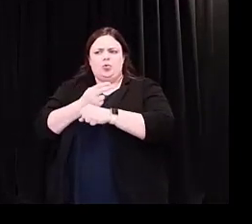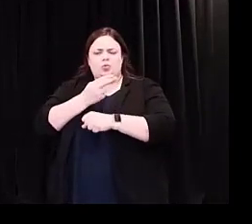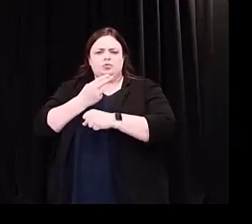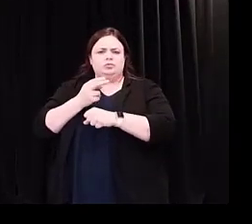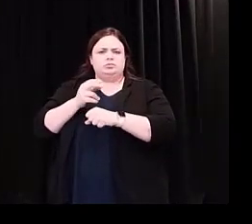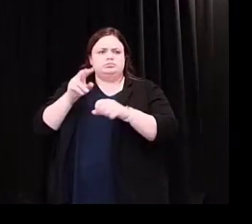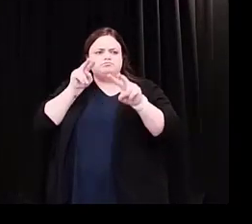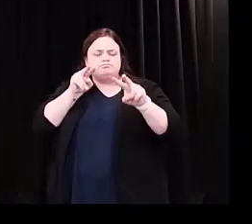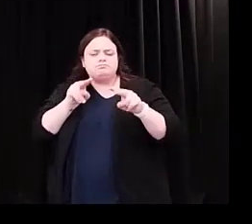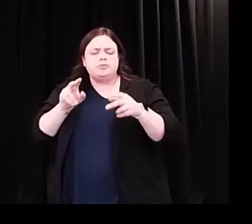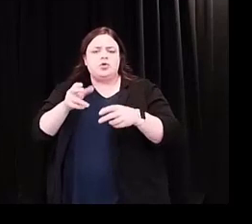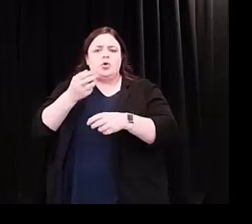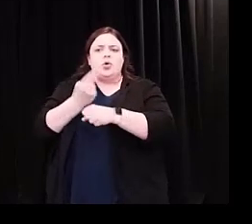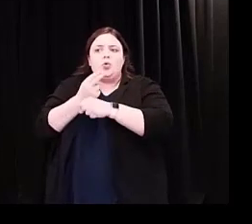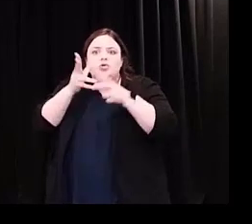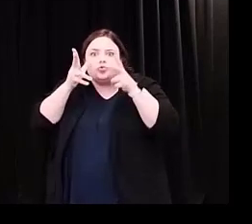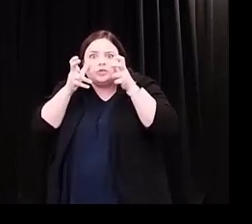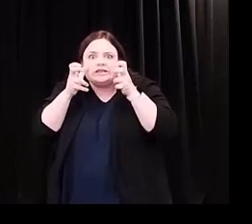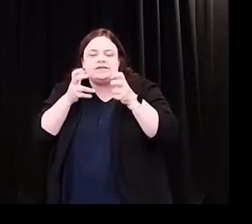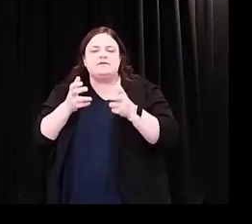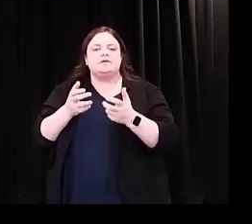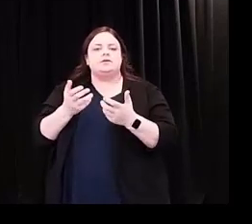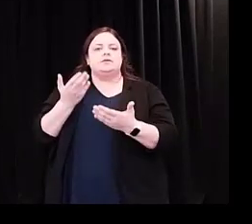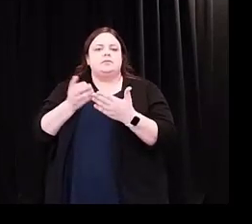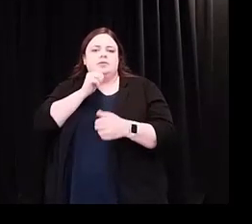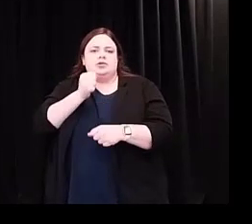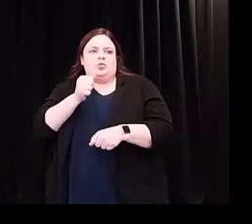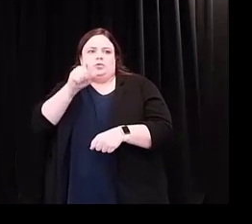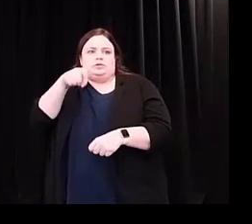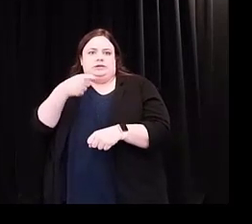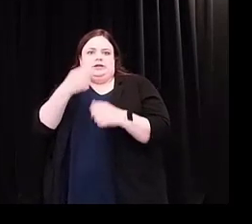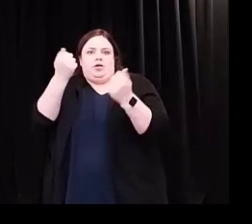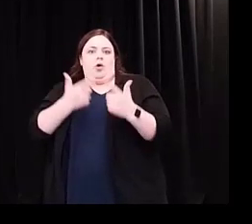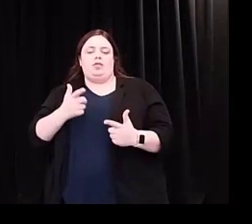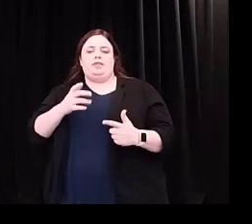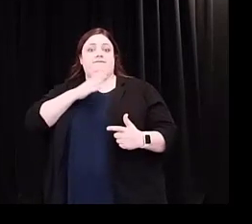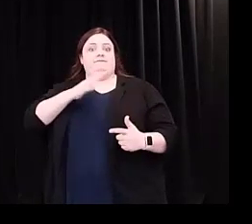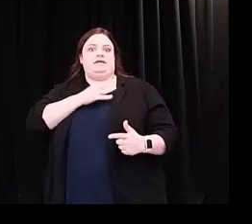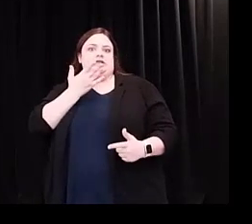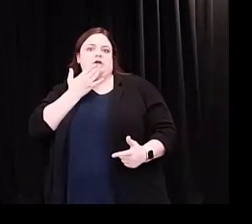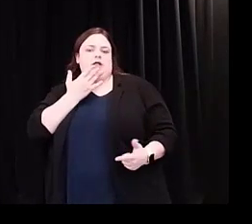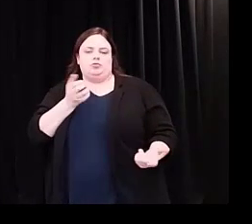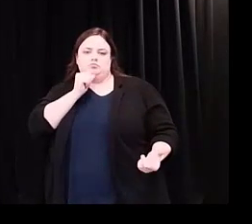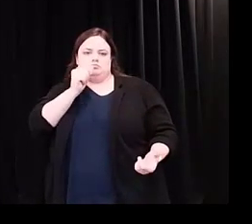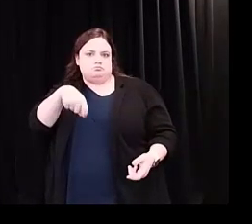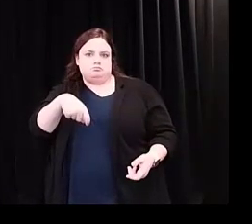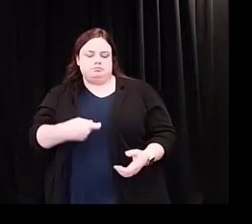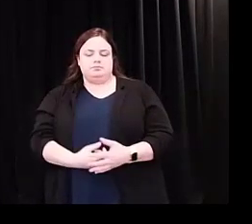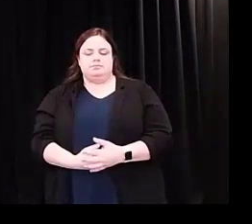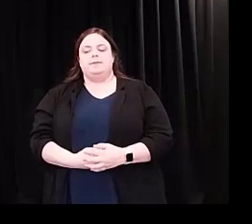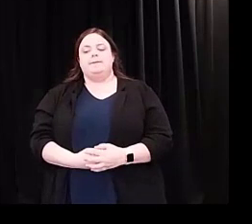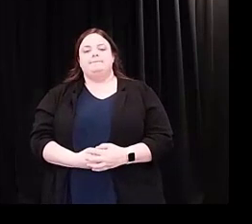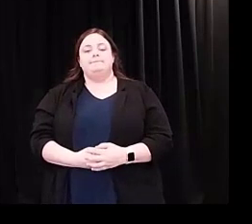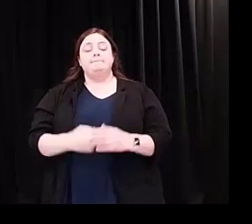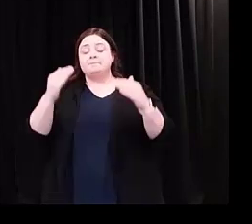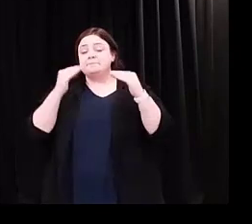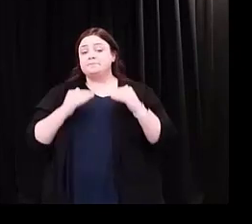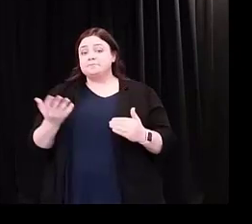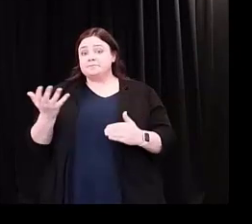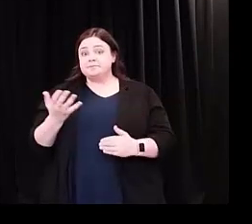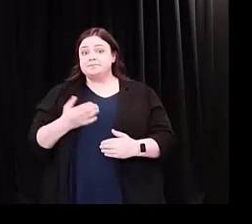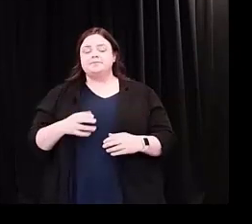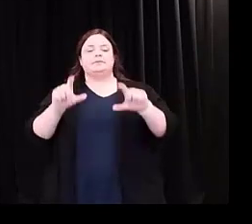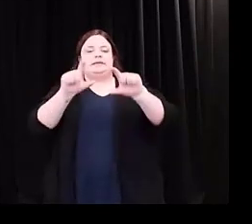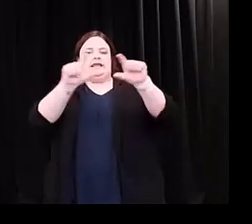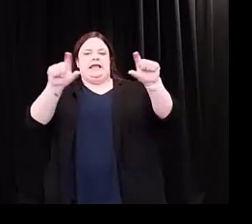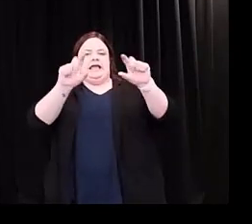it. Maybe they don't need all those fancy colors. So what's next? Headings.